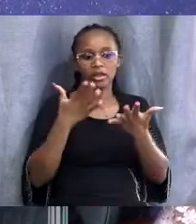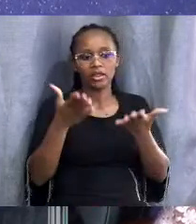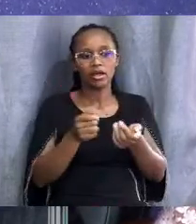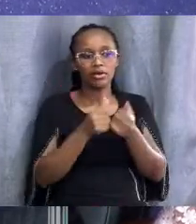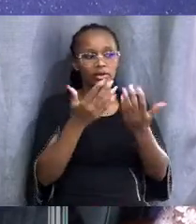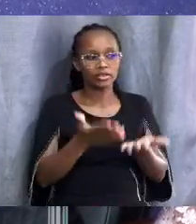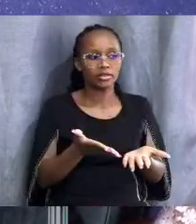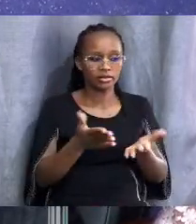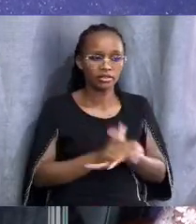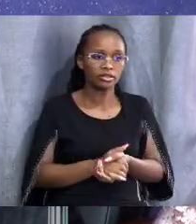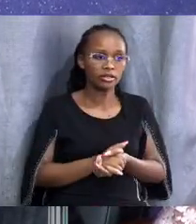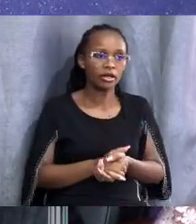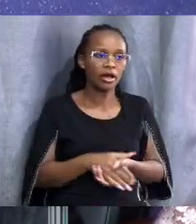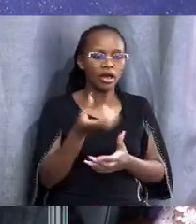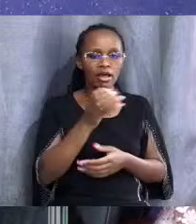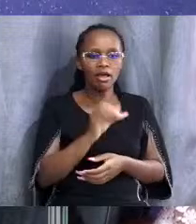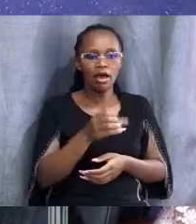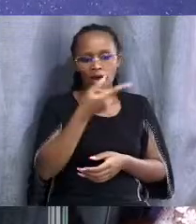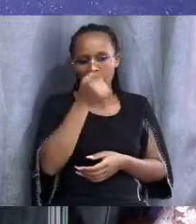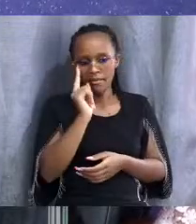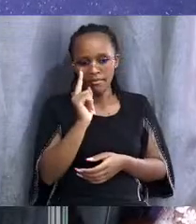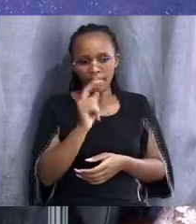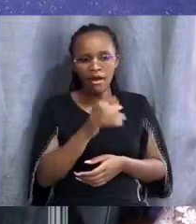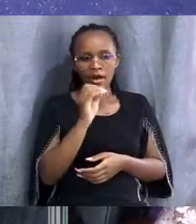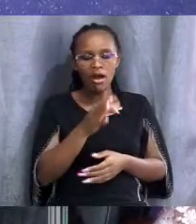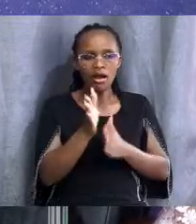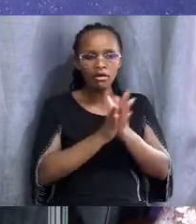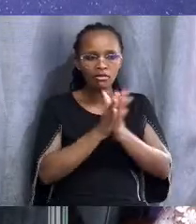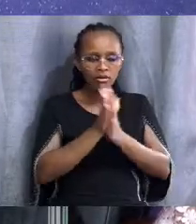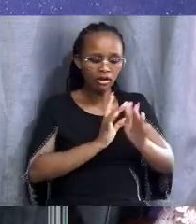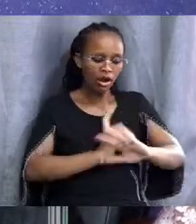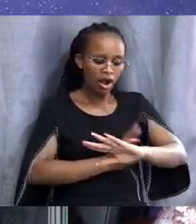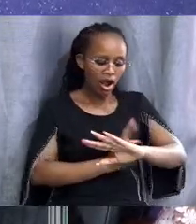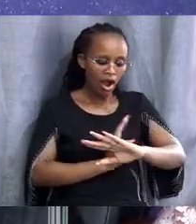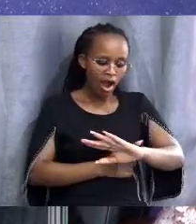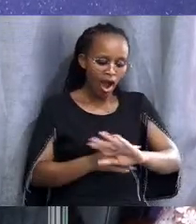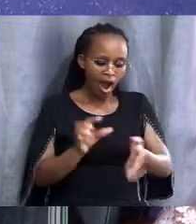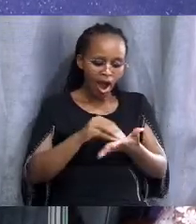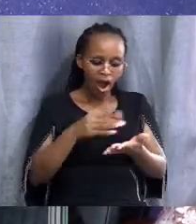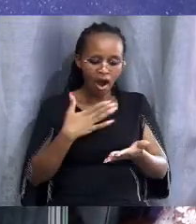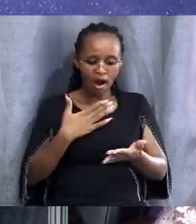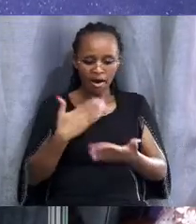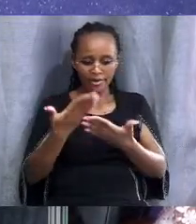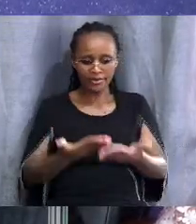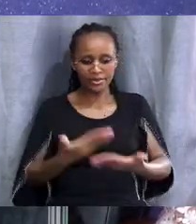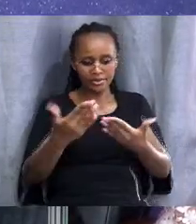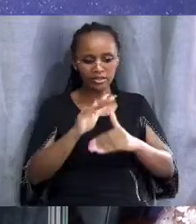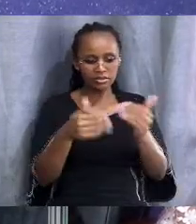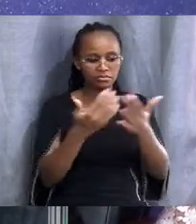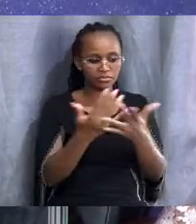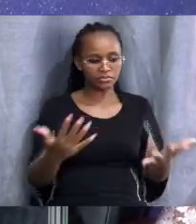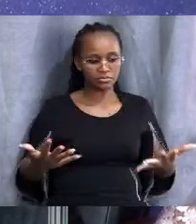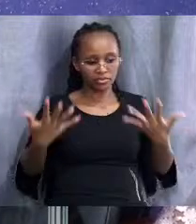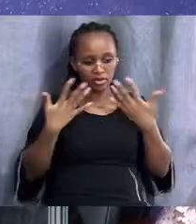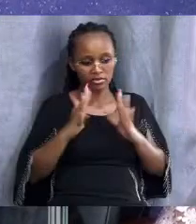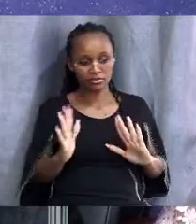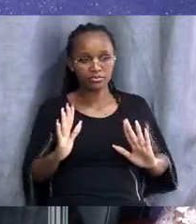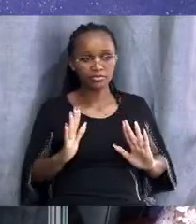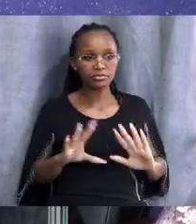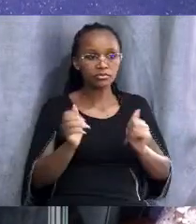you. And so because of the interest of time, once again I want to welcome each one of you.